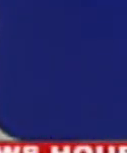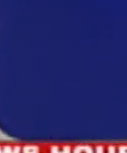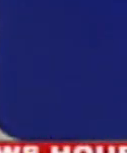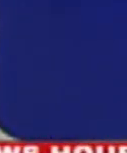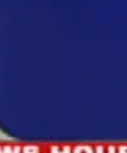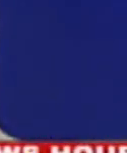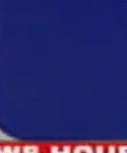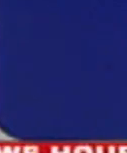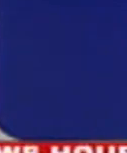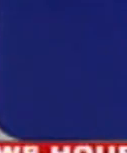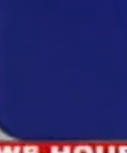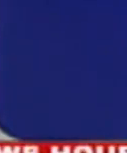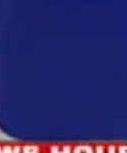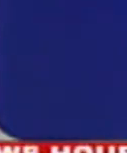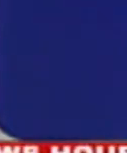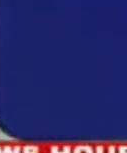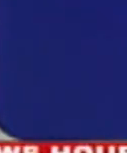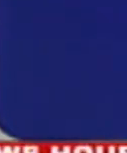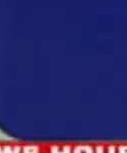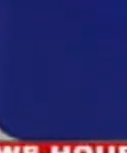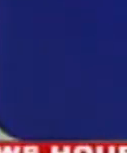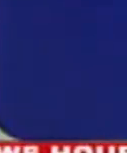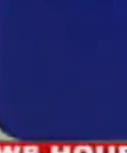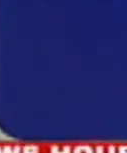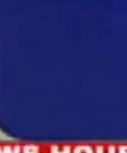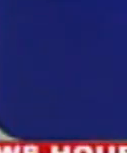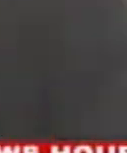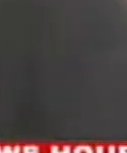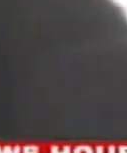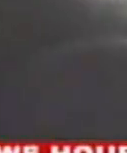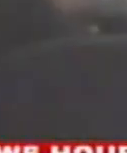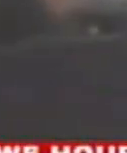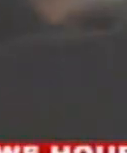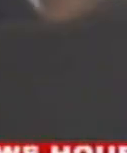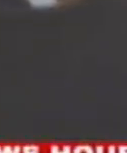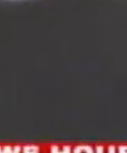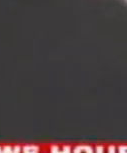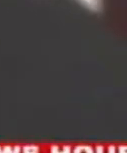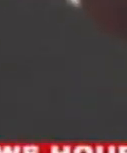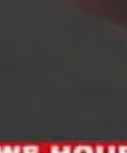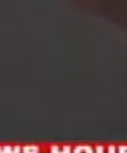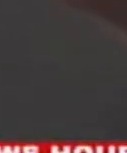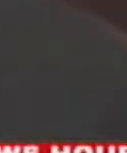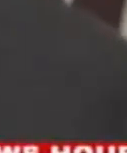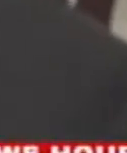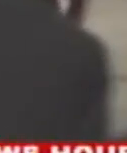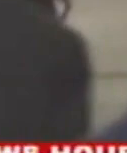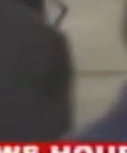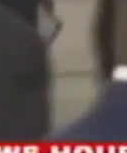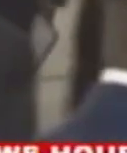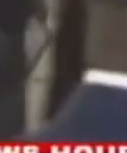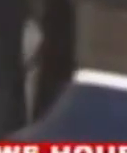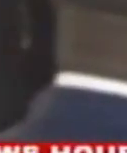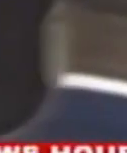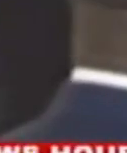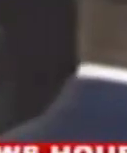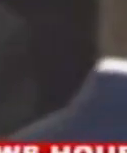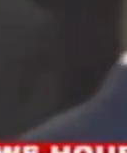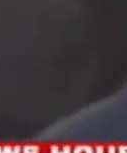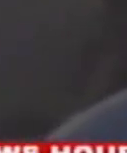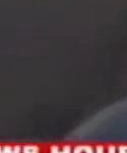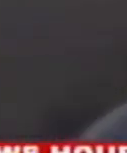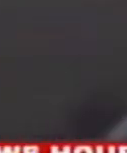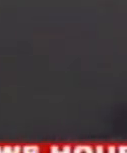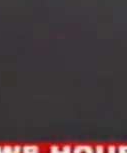A legal luminary, Justice Anin Yeboah, was appointed to the Supreme Court by former President John